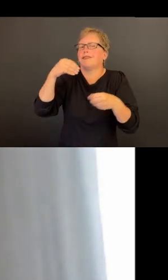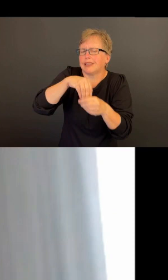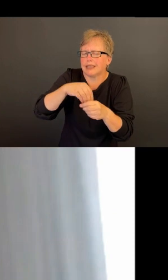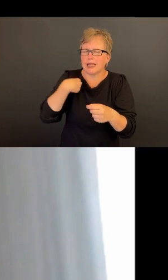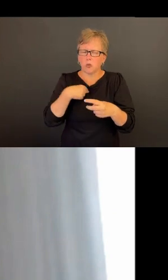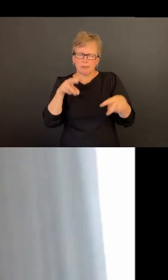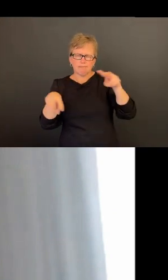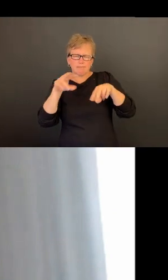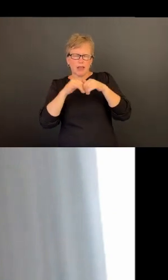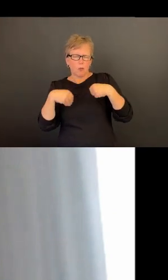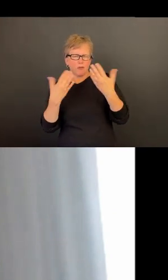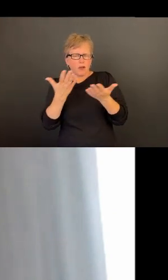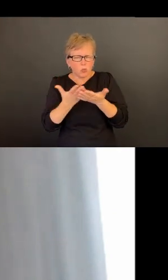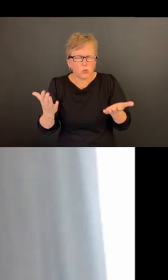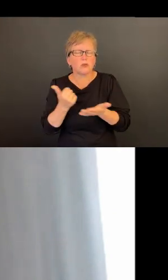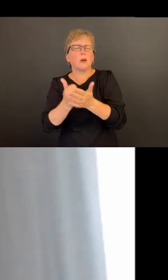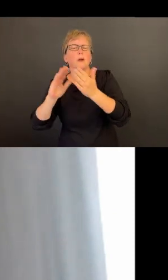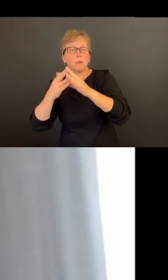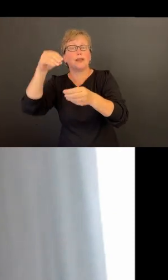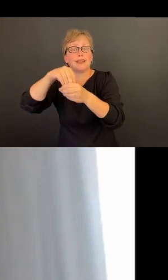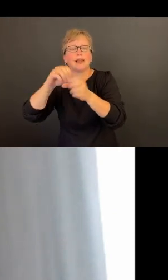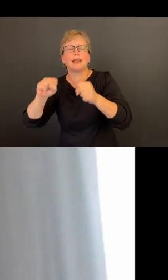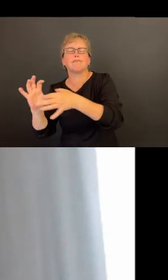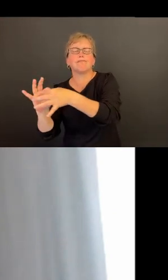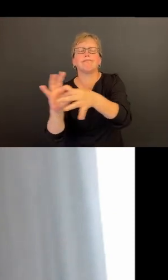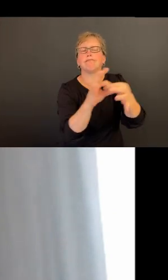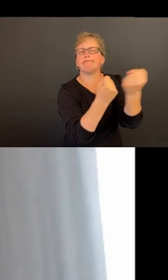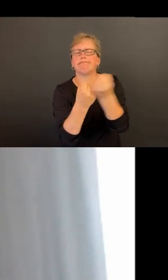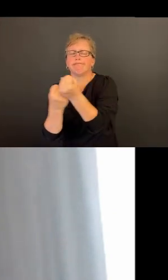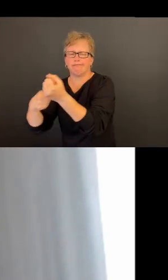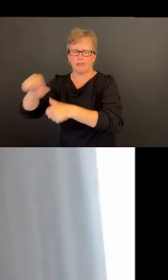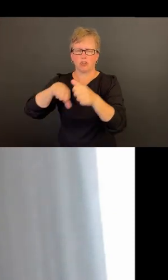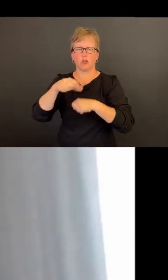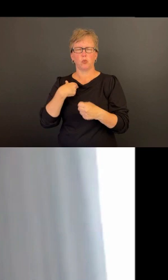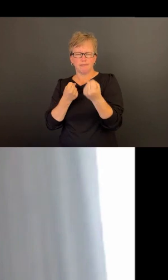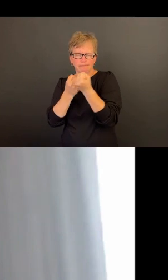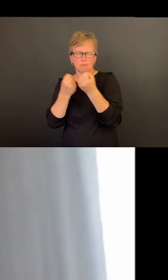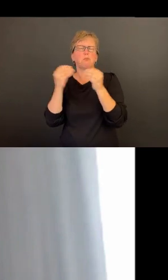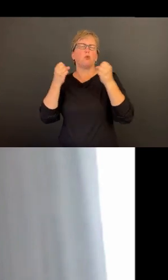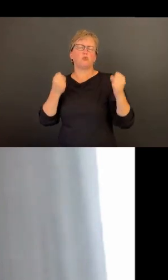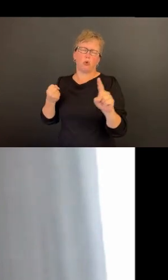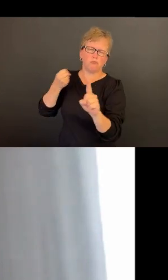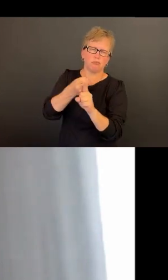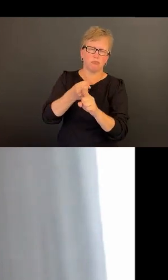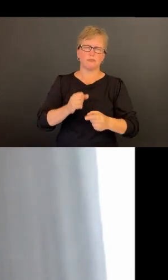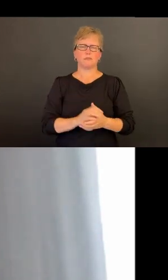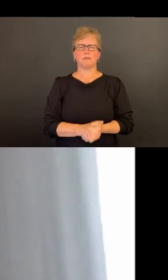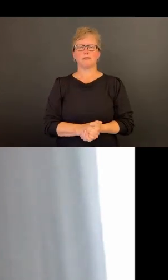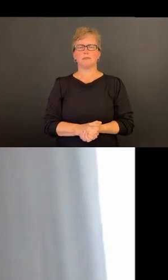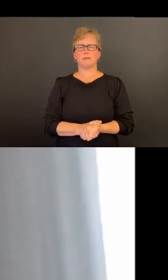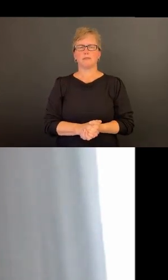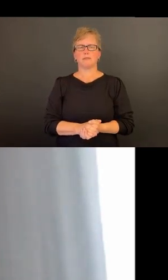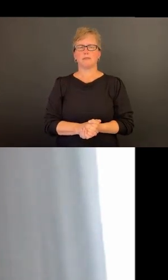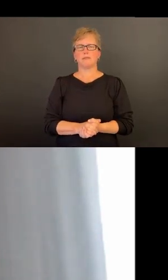communities, who know those communities well and understand what is available to them? How do we provide those resources to those